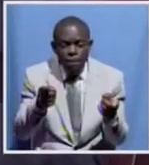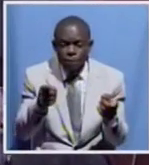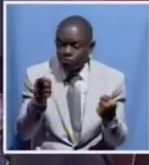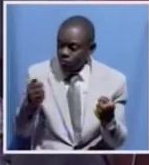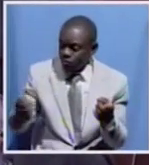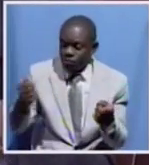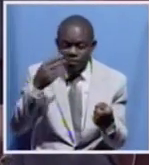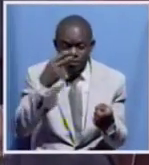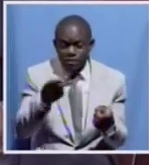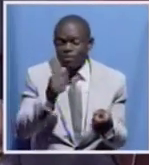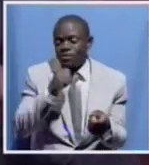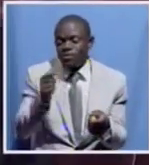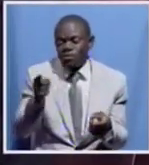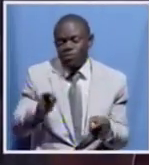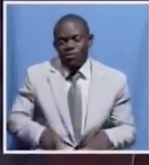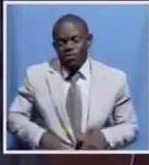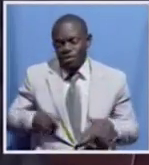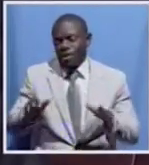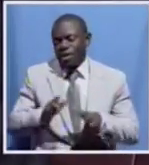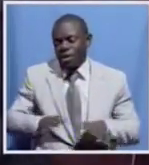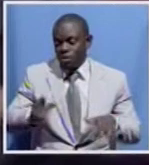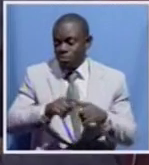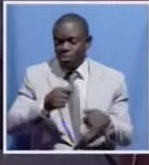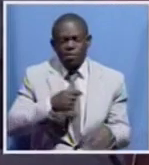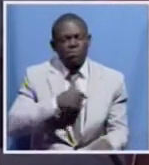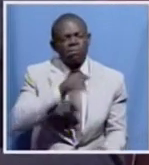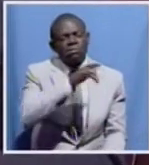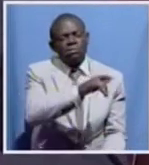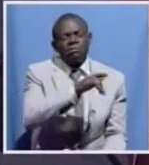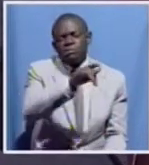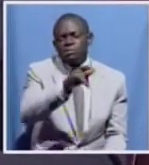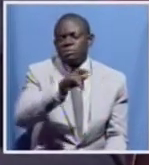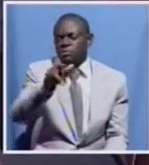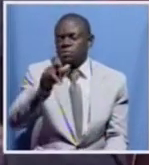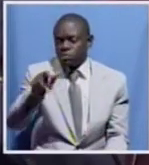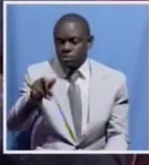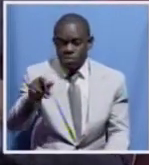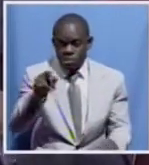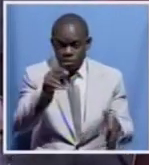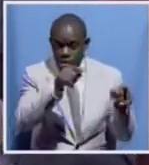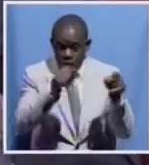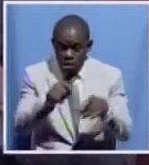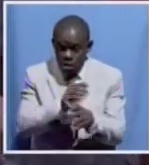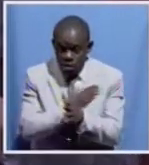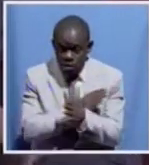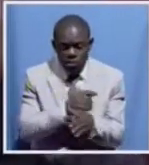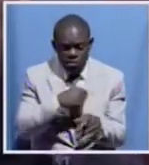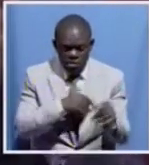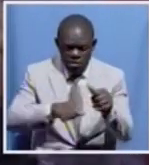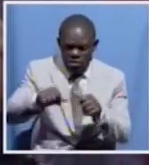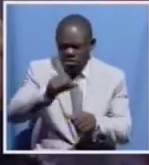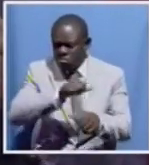standing very close to the elephant. But when I've been moving all around, even in the compounds and things like that, I'm just seeing these